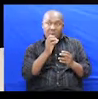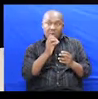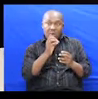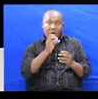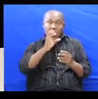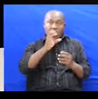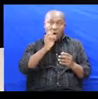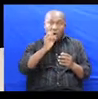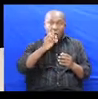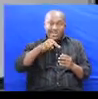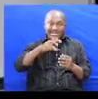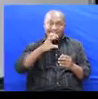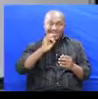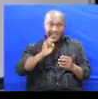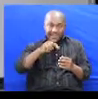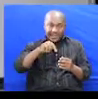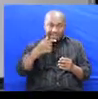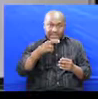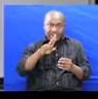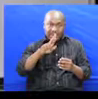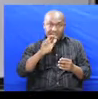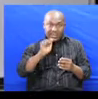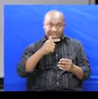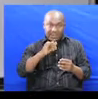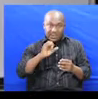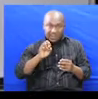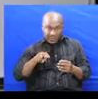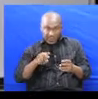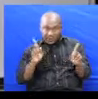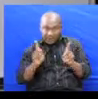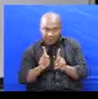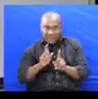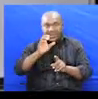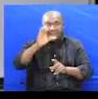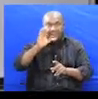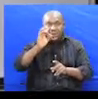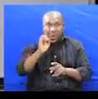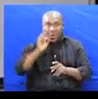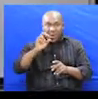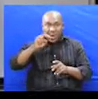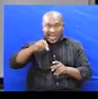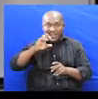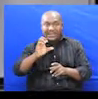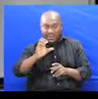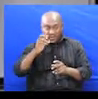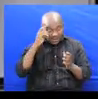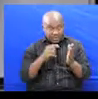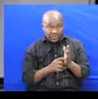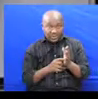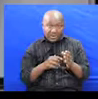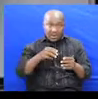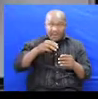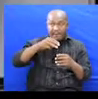We use CONC as an abbreviation. this is equal to the mass of a solute